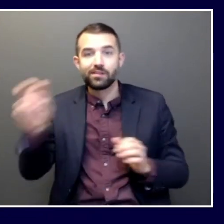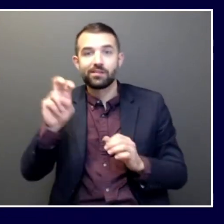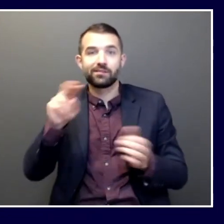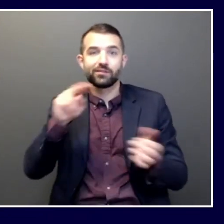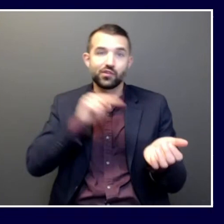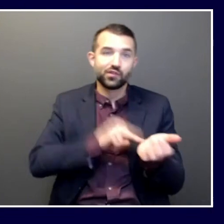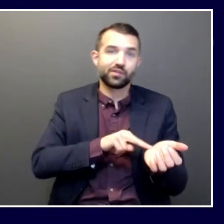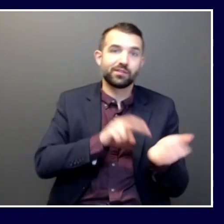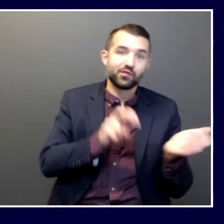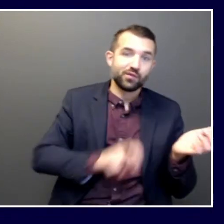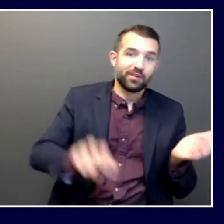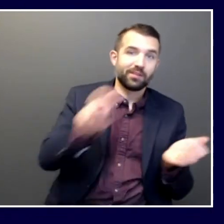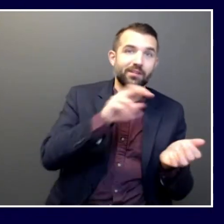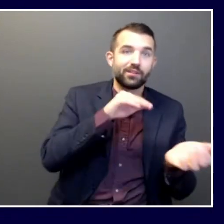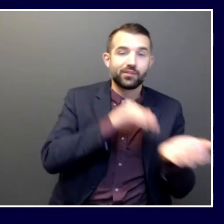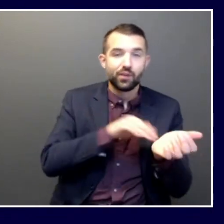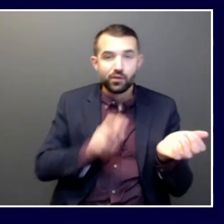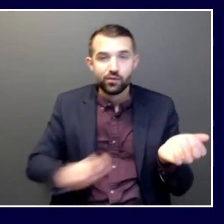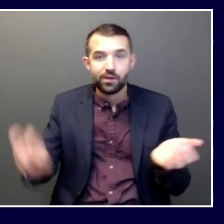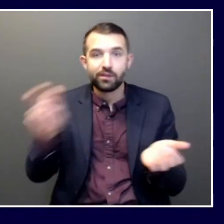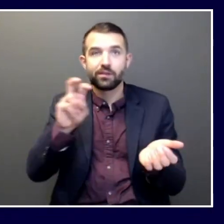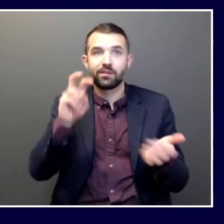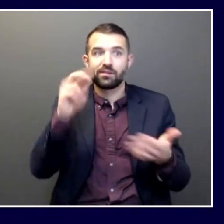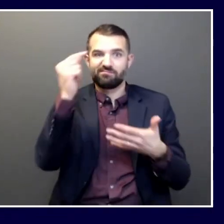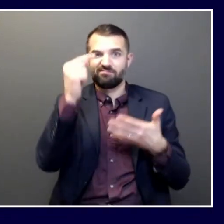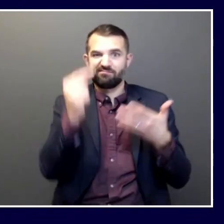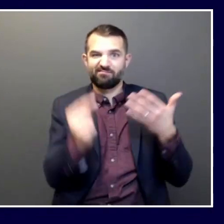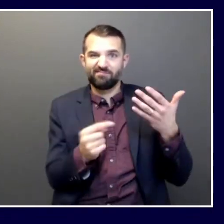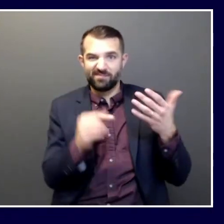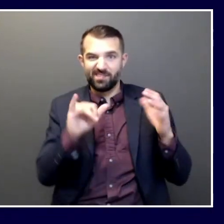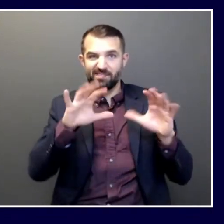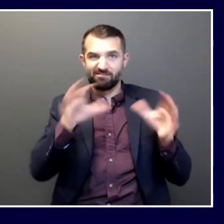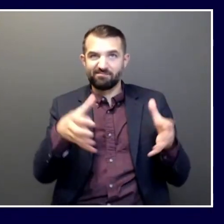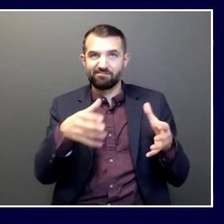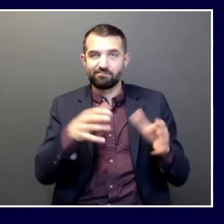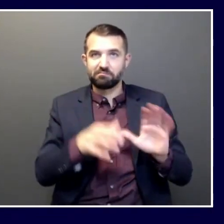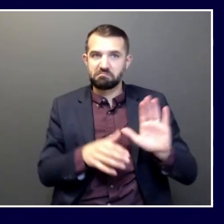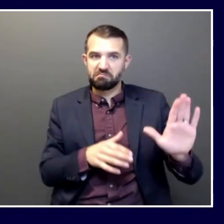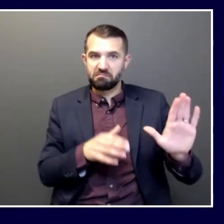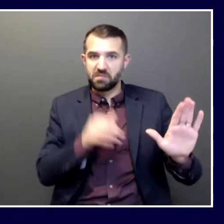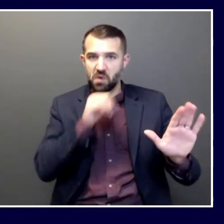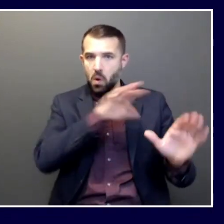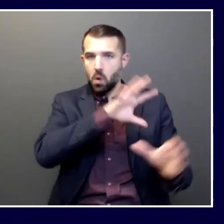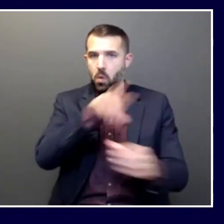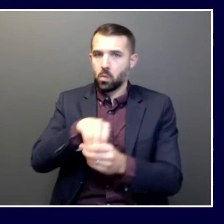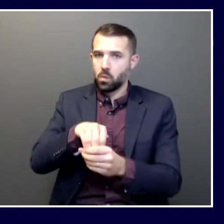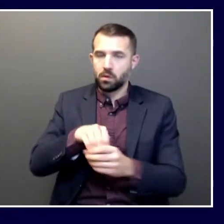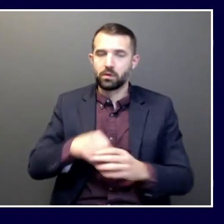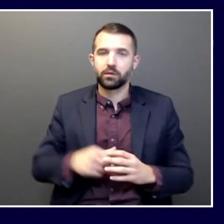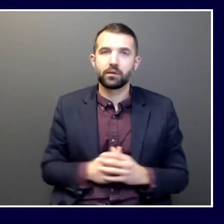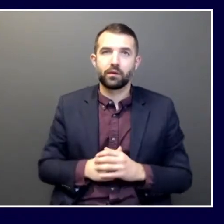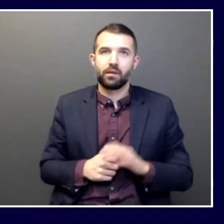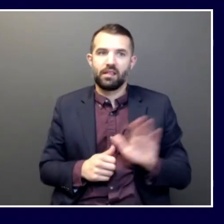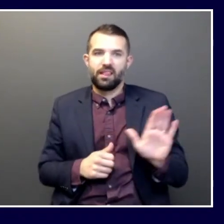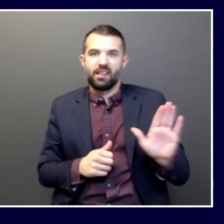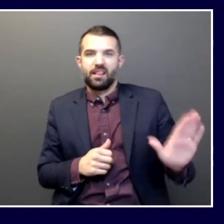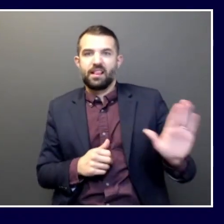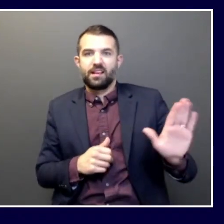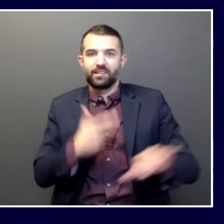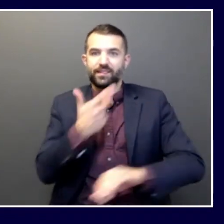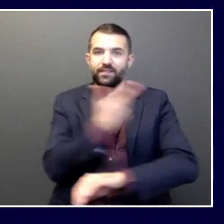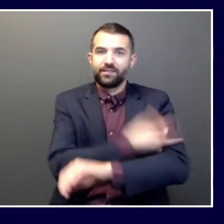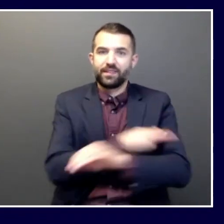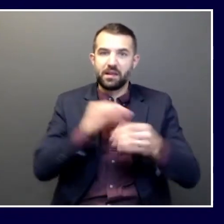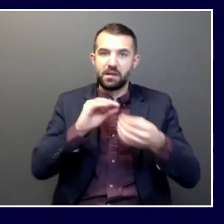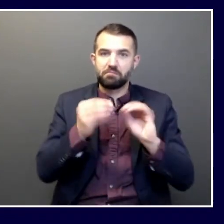Does the state have any idea what vaccination rates are like in those agencies that aren't covered by the mandates? Not